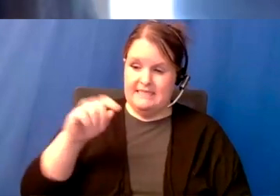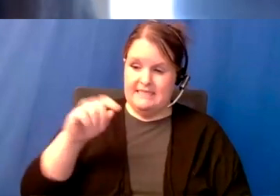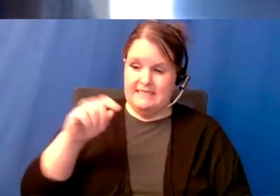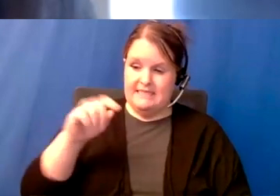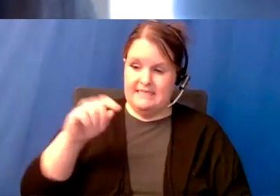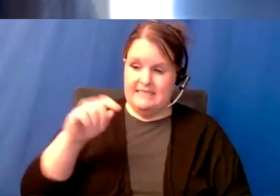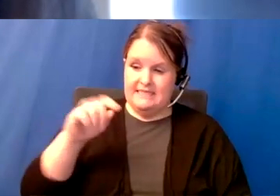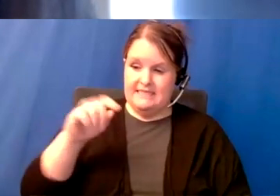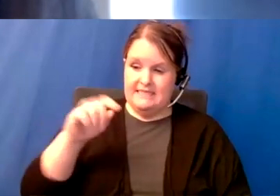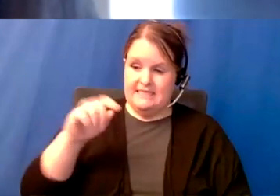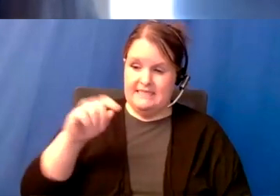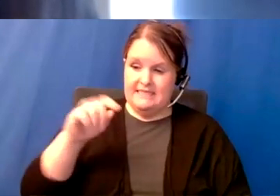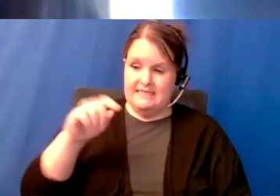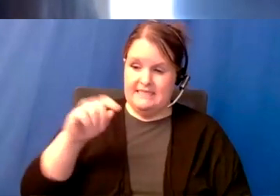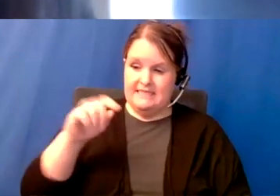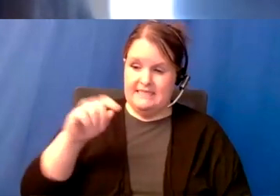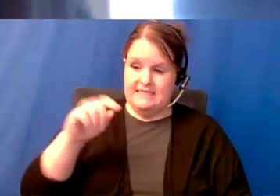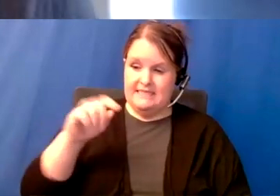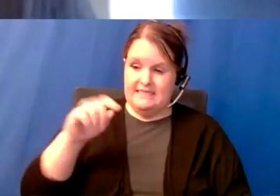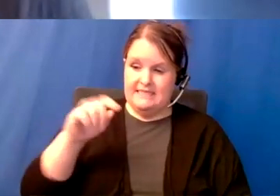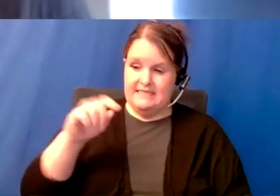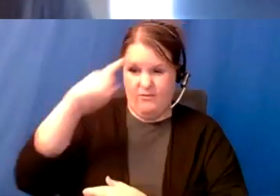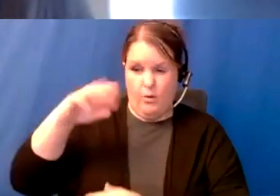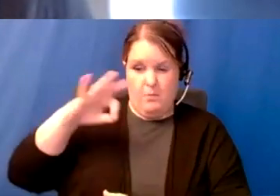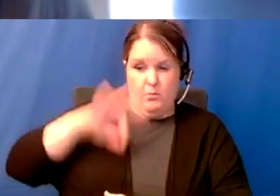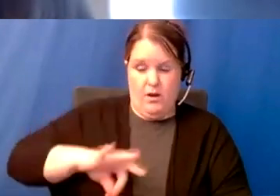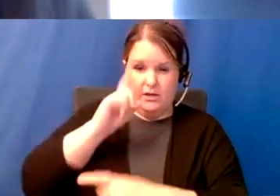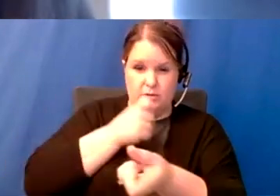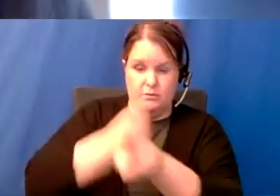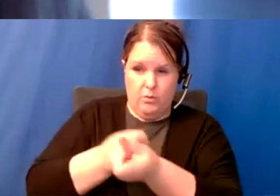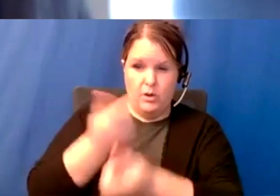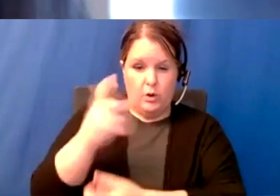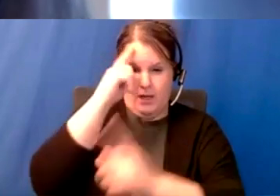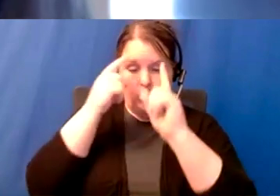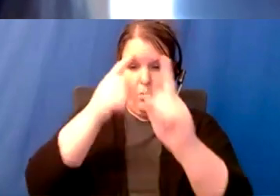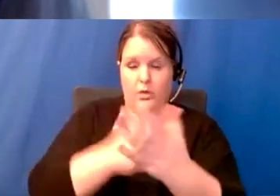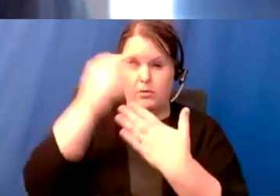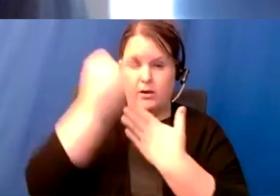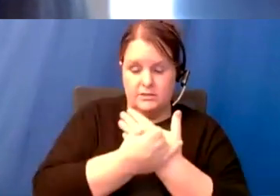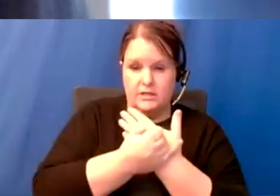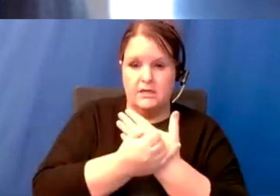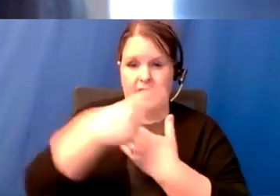to support the grant gold project they are being contracted to create?